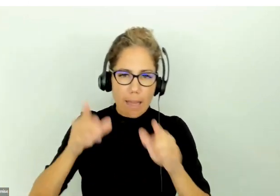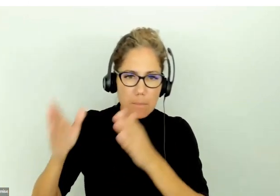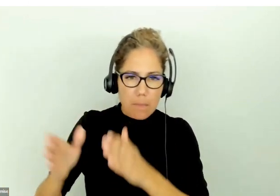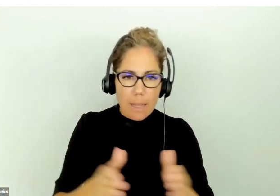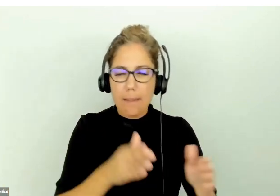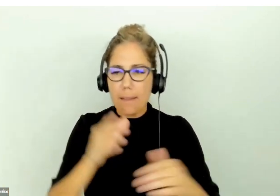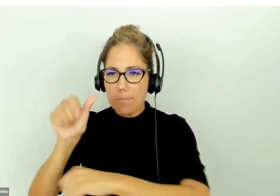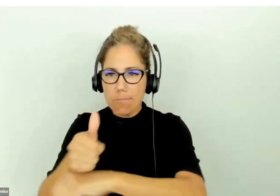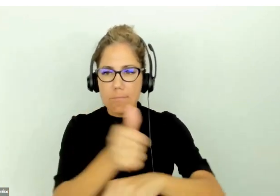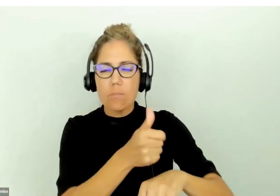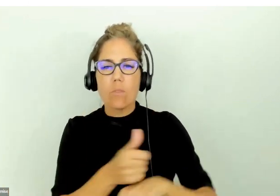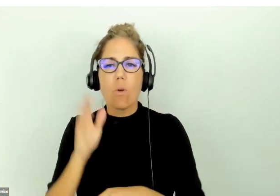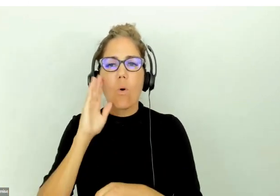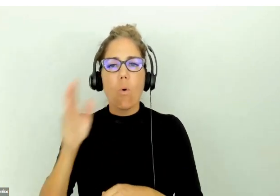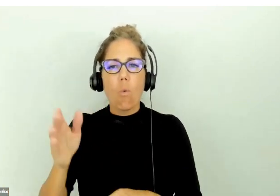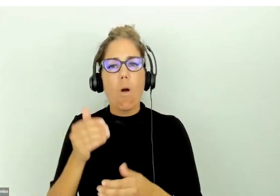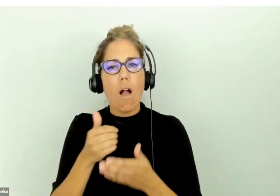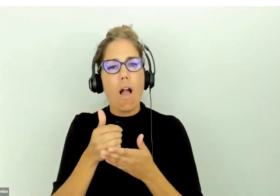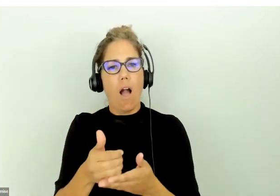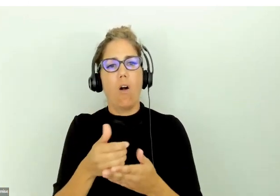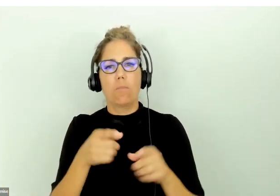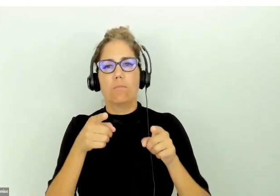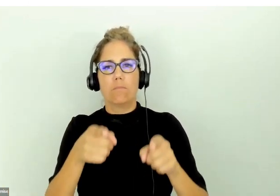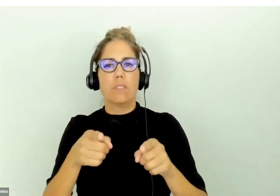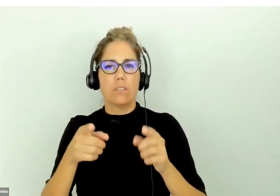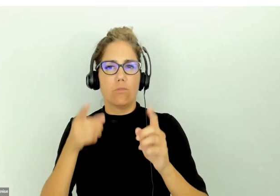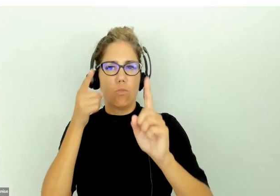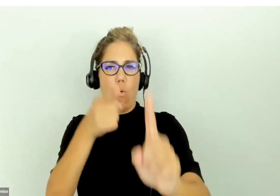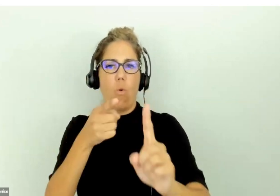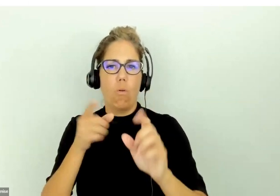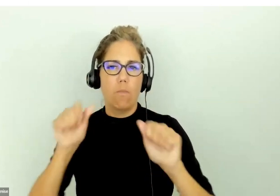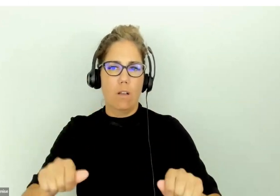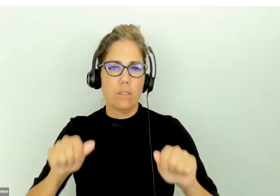of these plans will help make this possible.